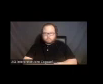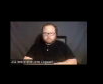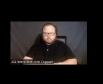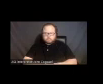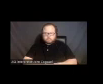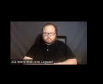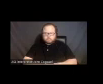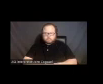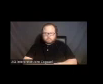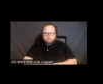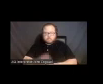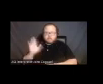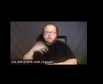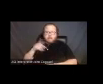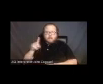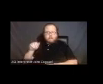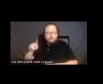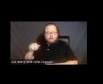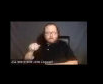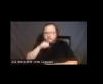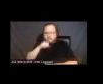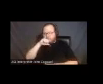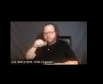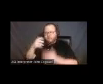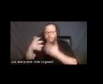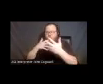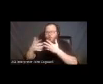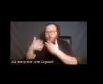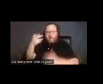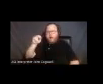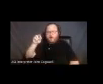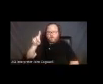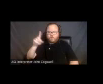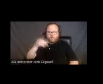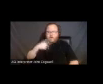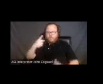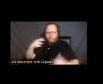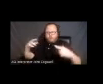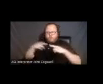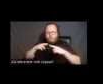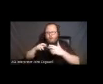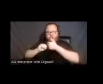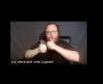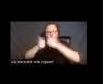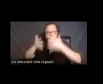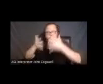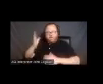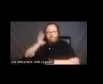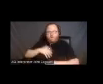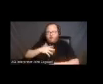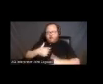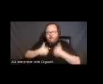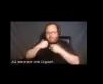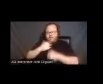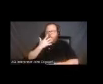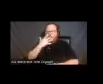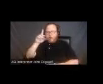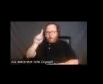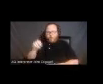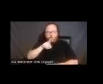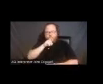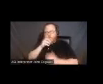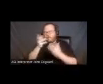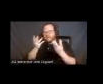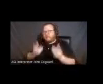This is Dakota. I like a greyhound. I had a retired racer when I lived in Colorado, and she was just the most